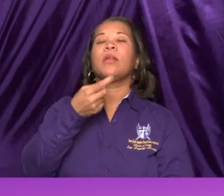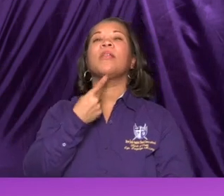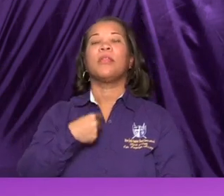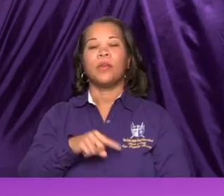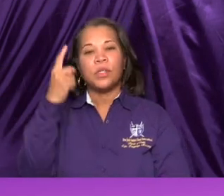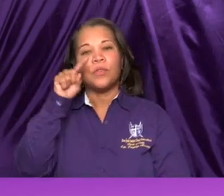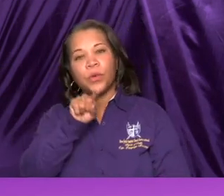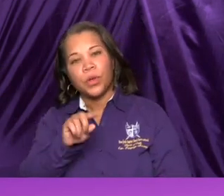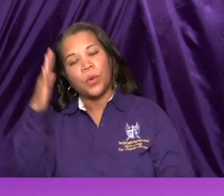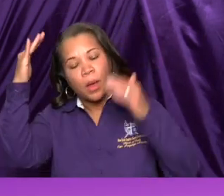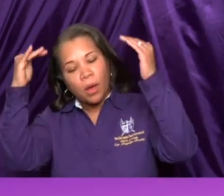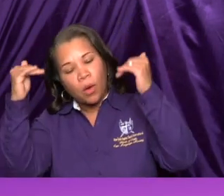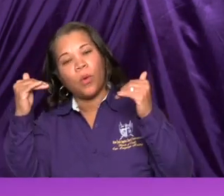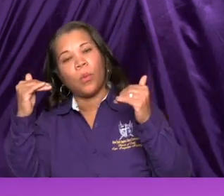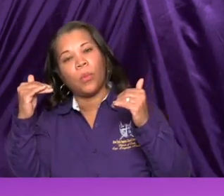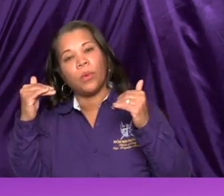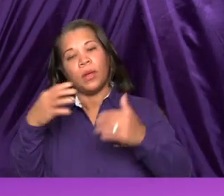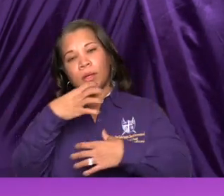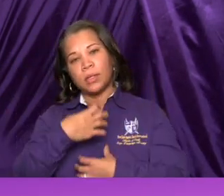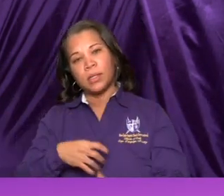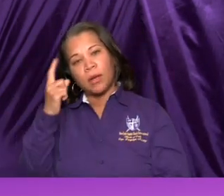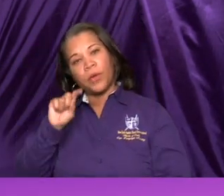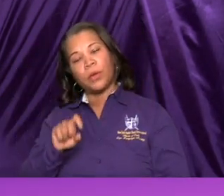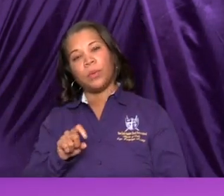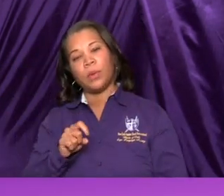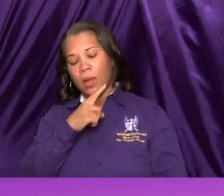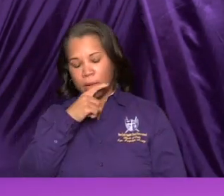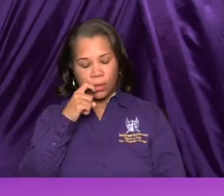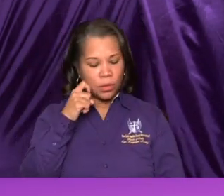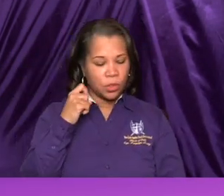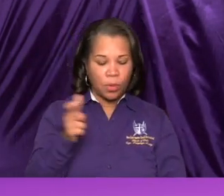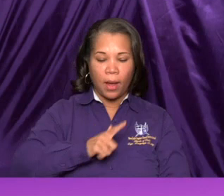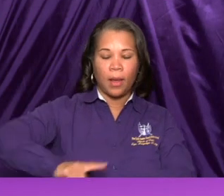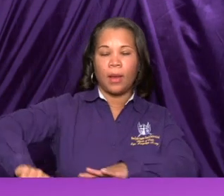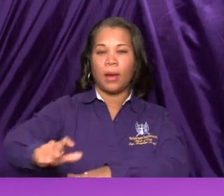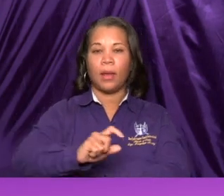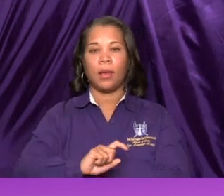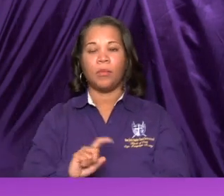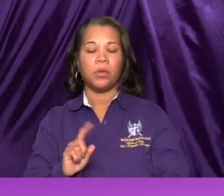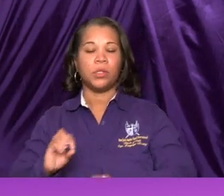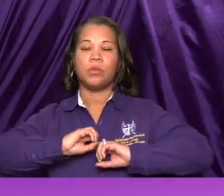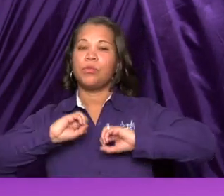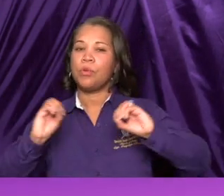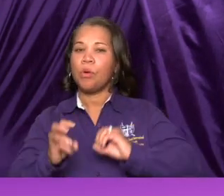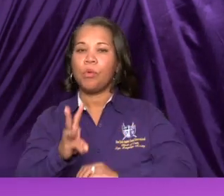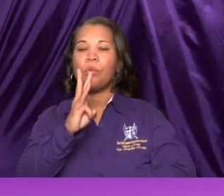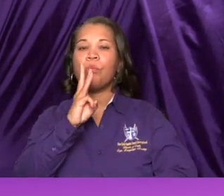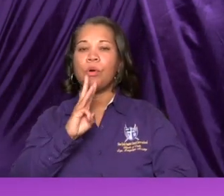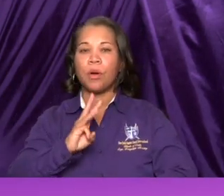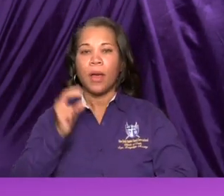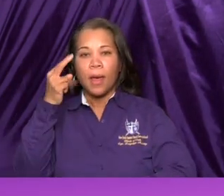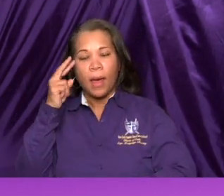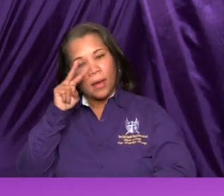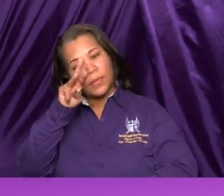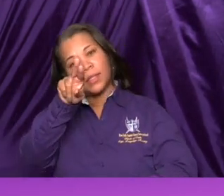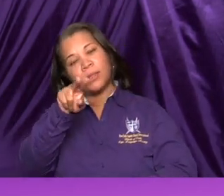whole being longs for you in a dry and parched land where there is no water. I have seen you in